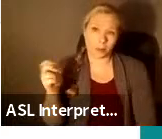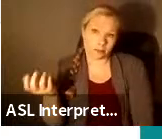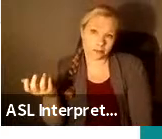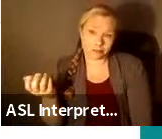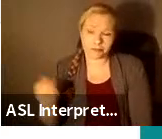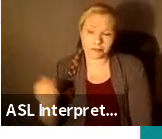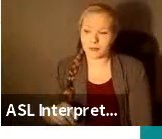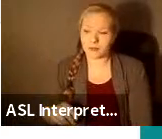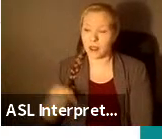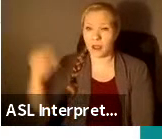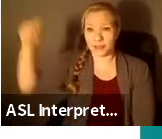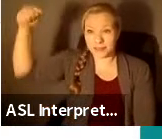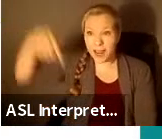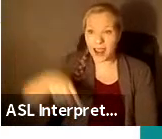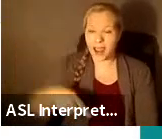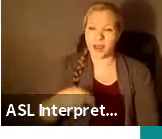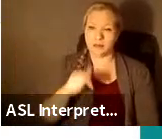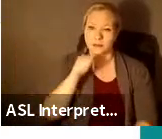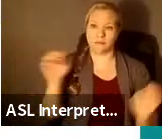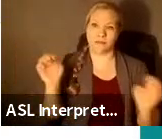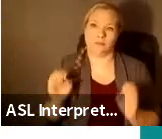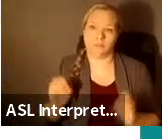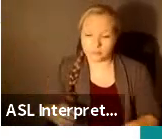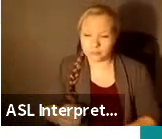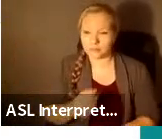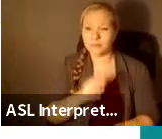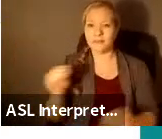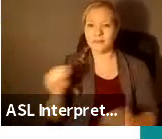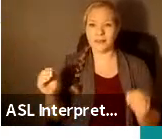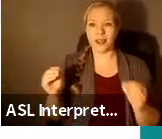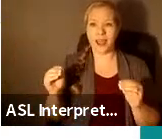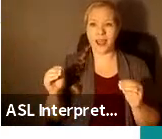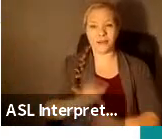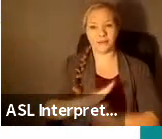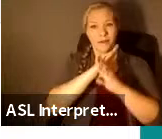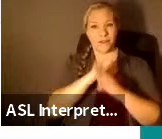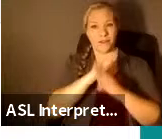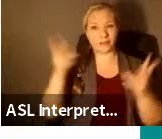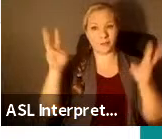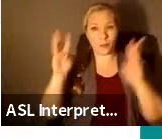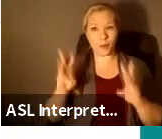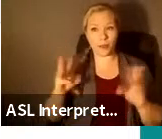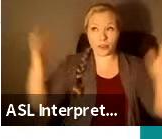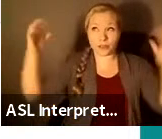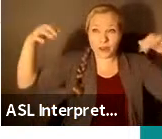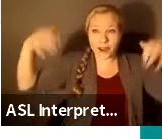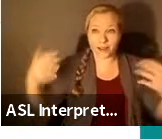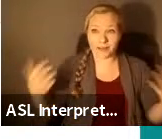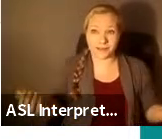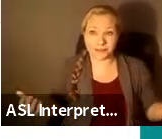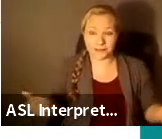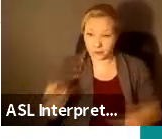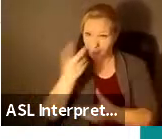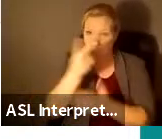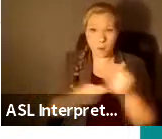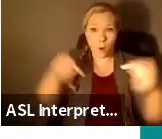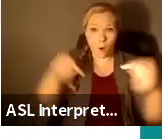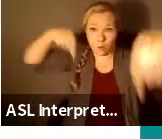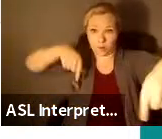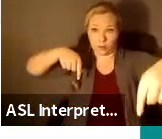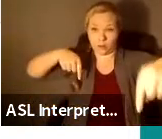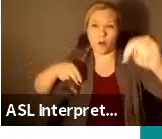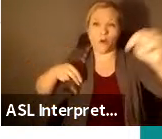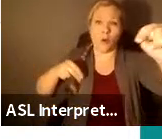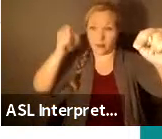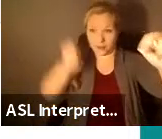down. And it's further sheltered from rain and the weather. And you can do that on both ends.